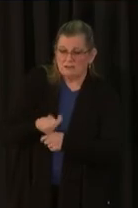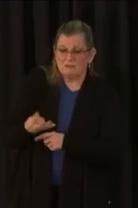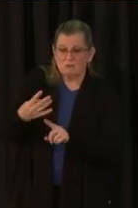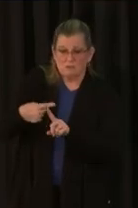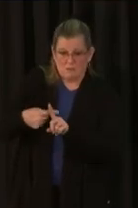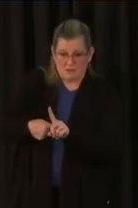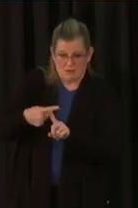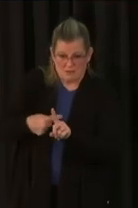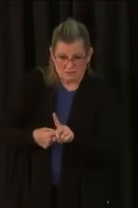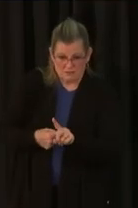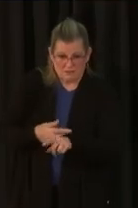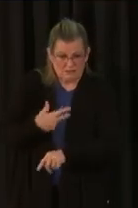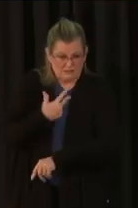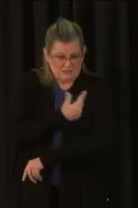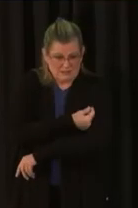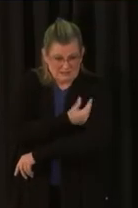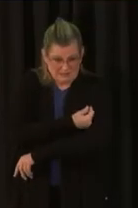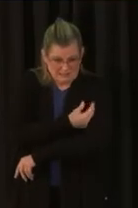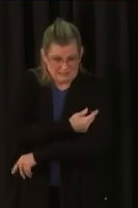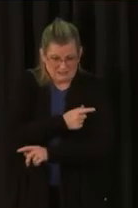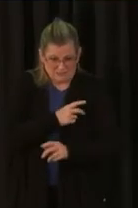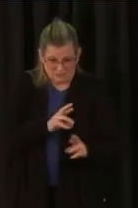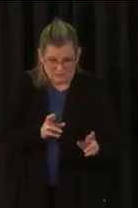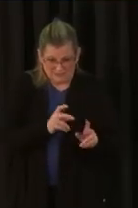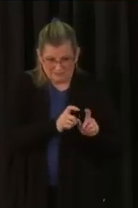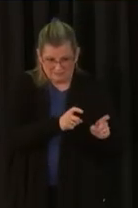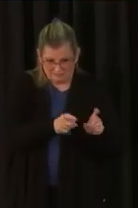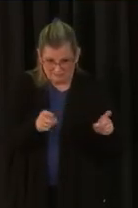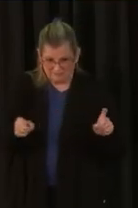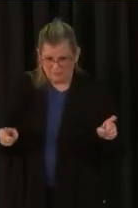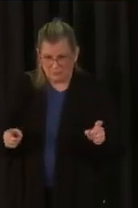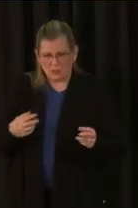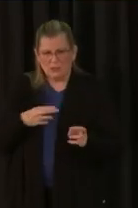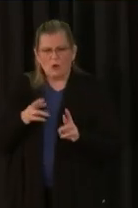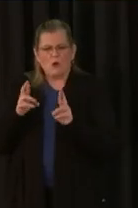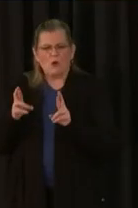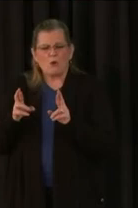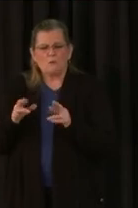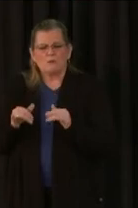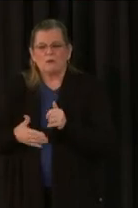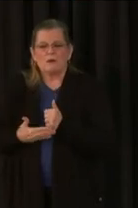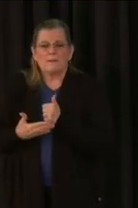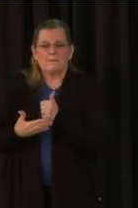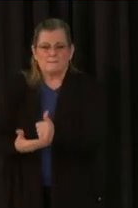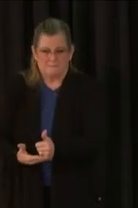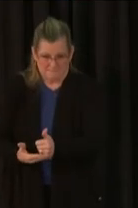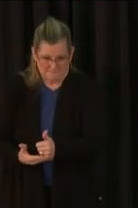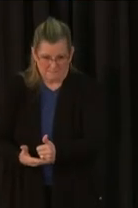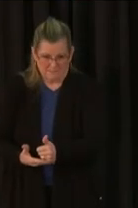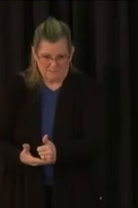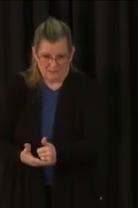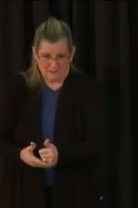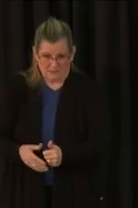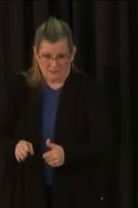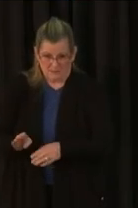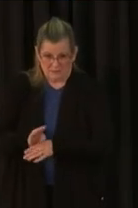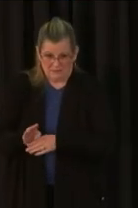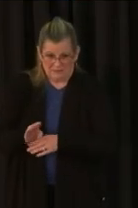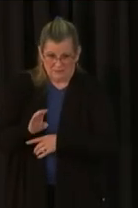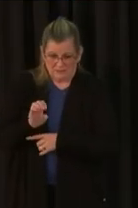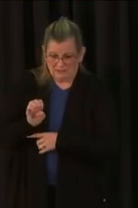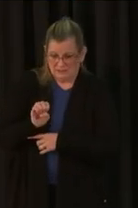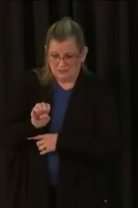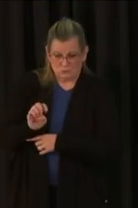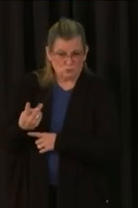hope that the vaccination and things begin to change a little bit. And we're hoping that could help those businesses. Now, for E2,